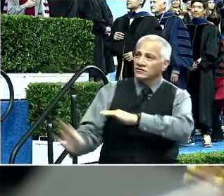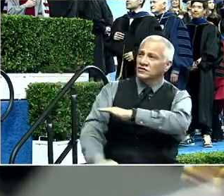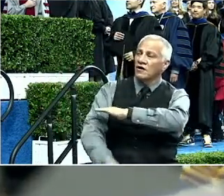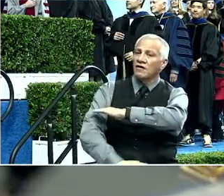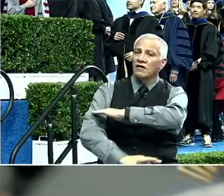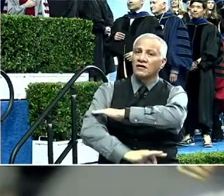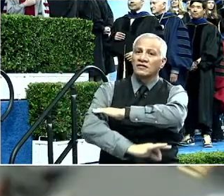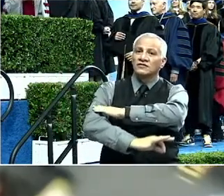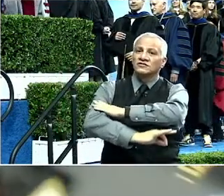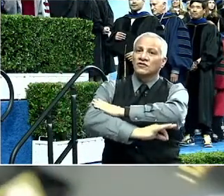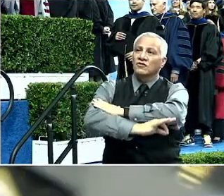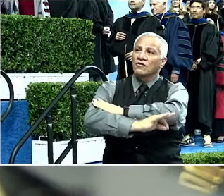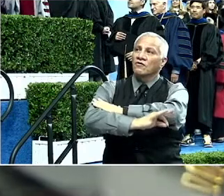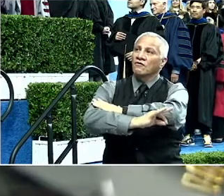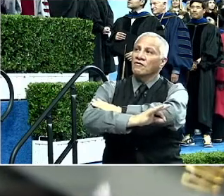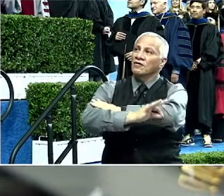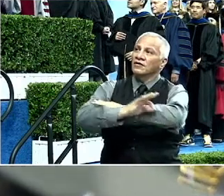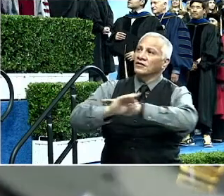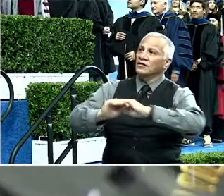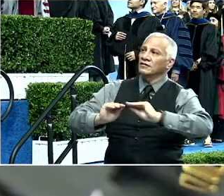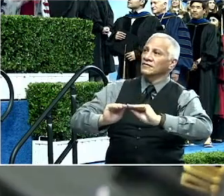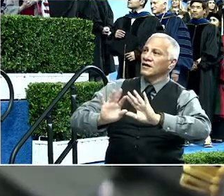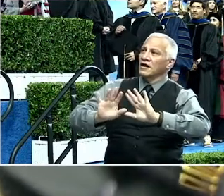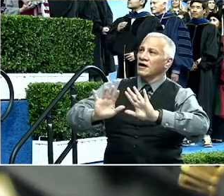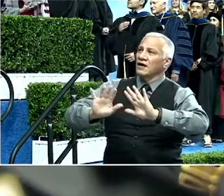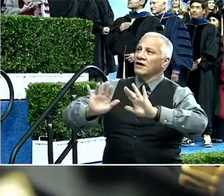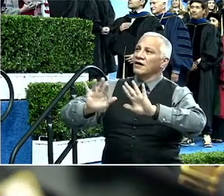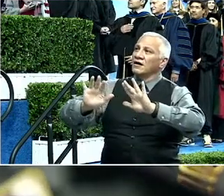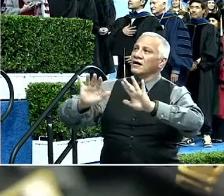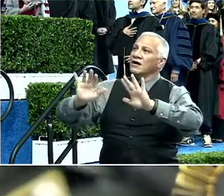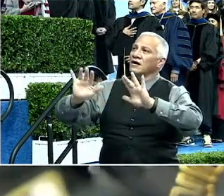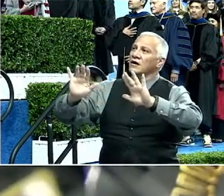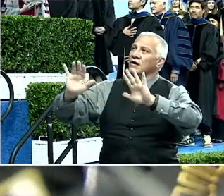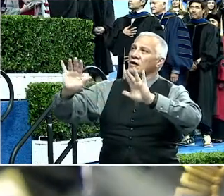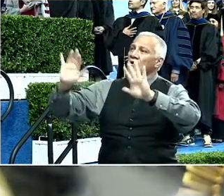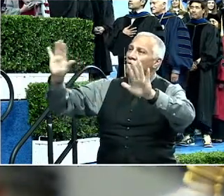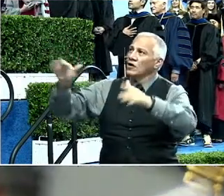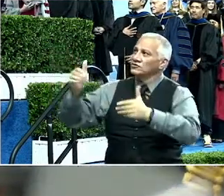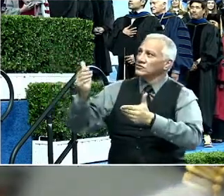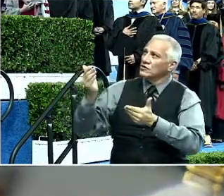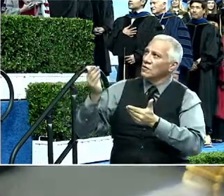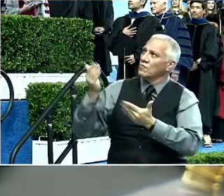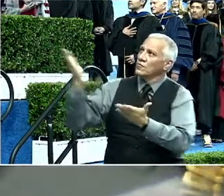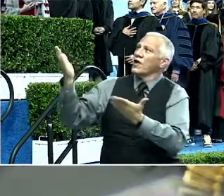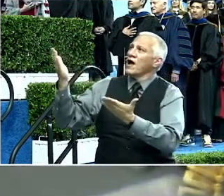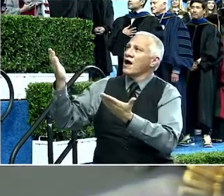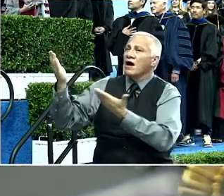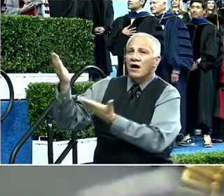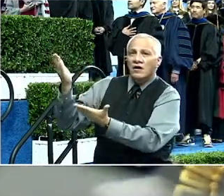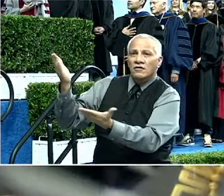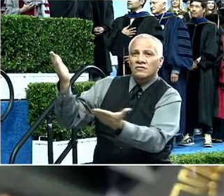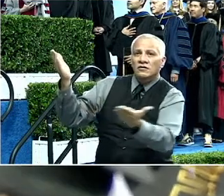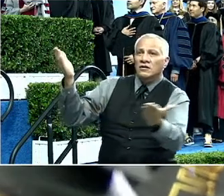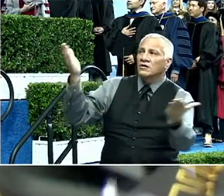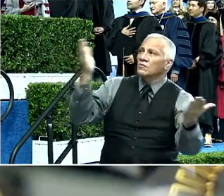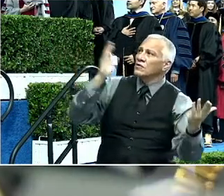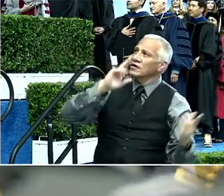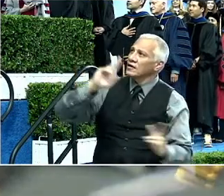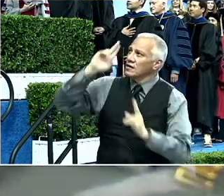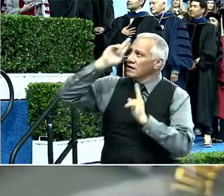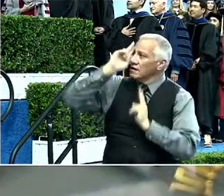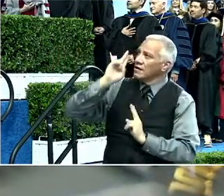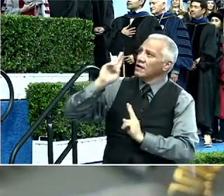by the dawn's early light what so proudly